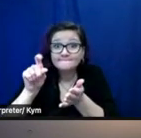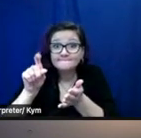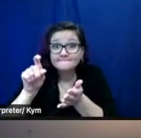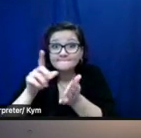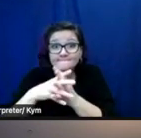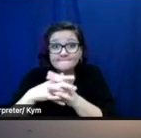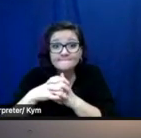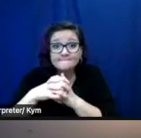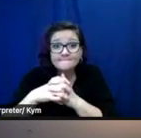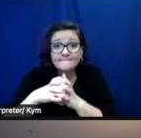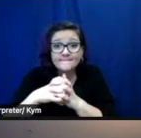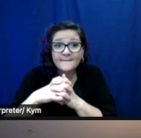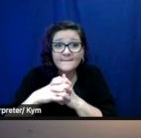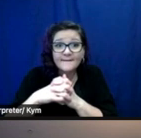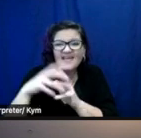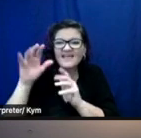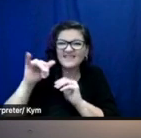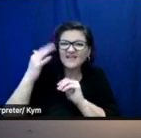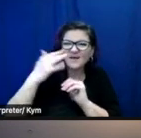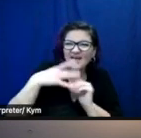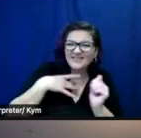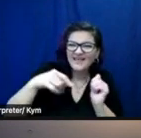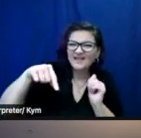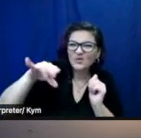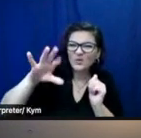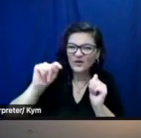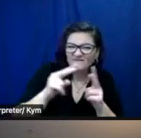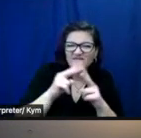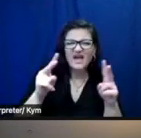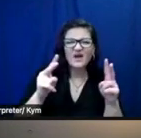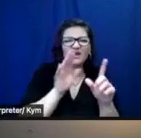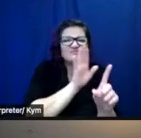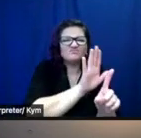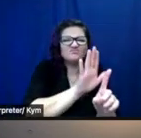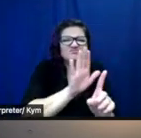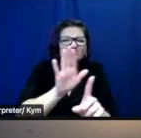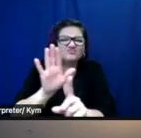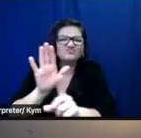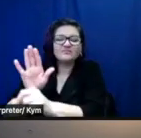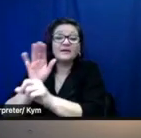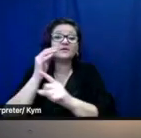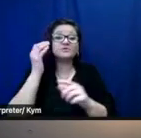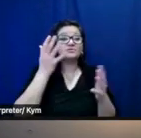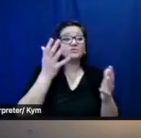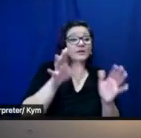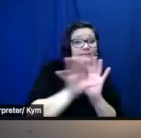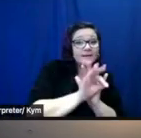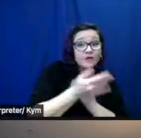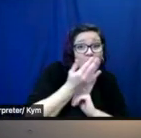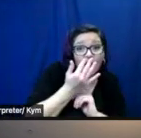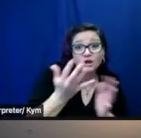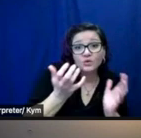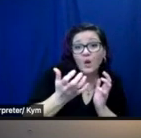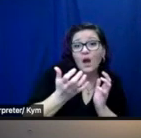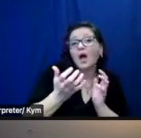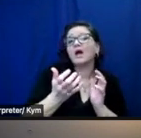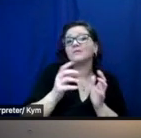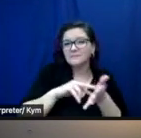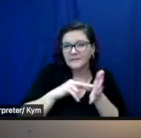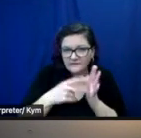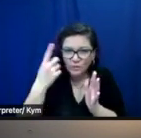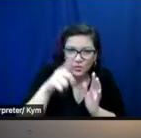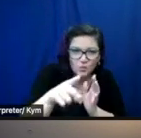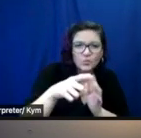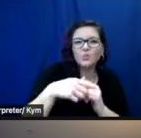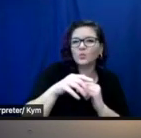So because see, that's what I like about the quilts. They're very individual to you, so you can make them in the color that you want that are meaningful to you. And I'd hoped to have us all